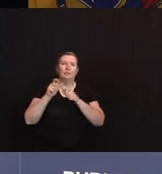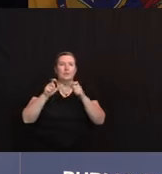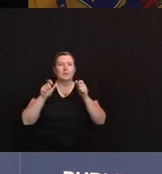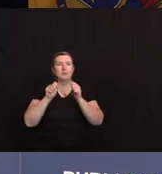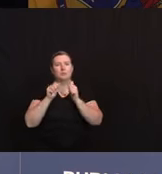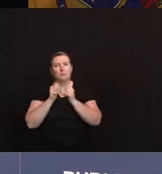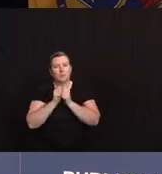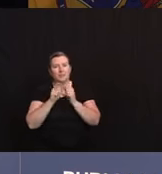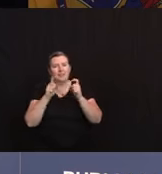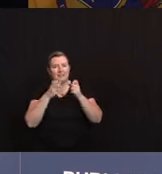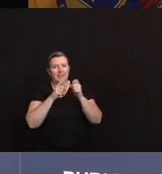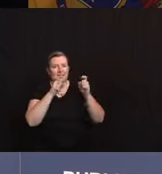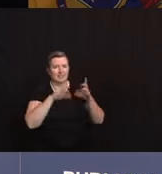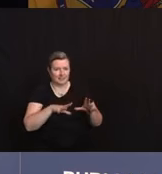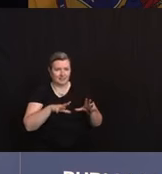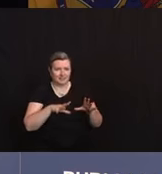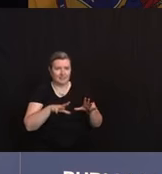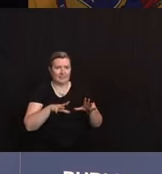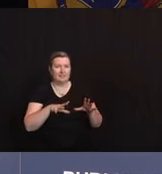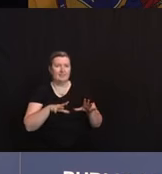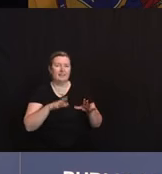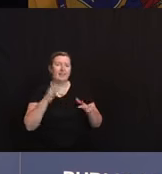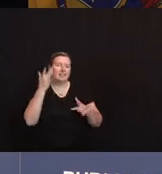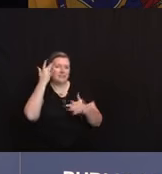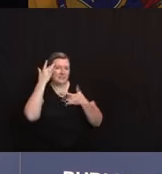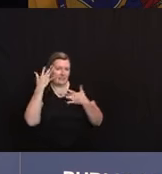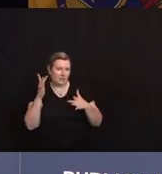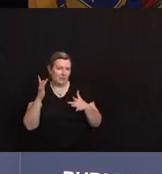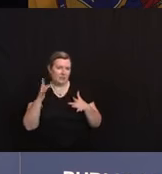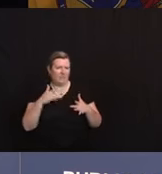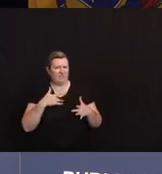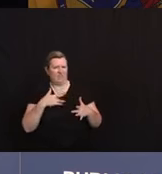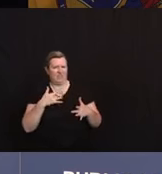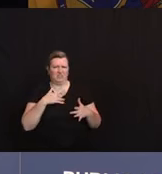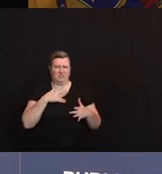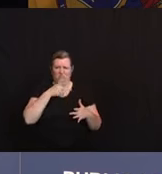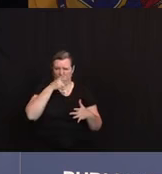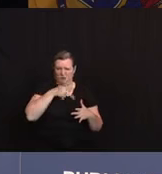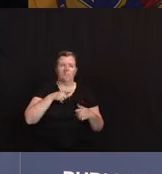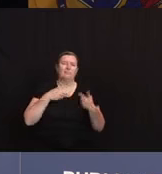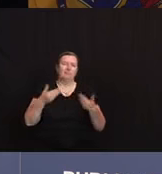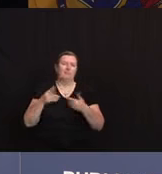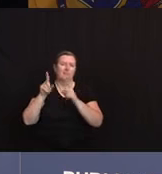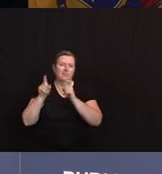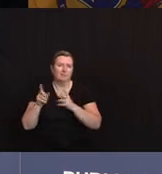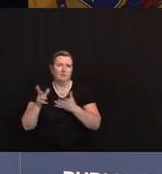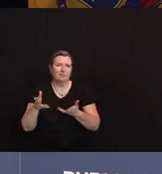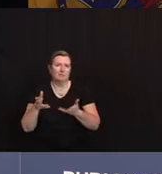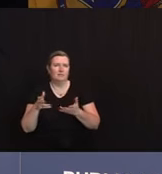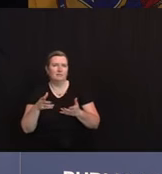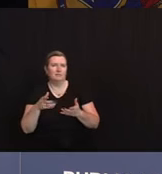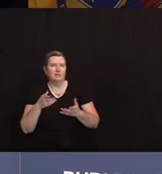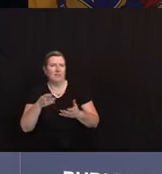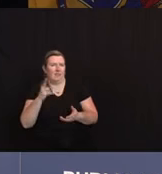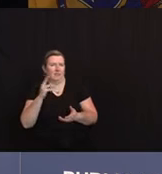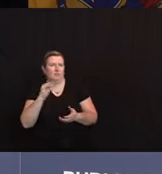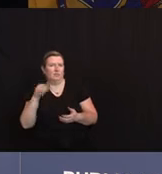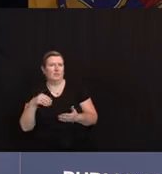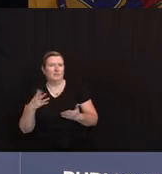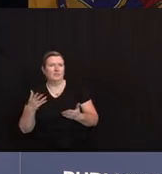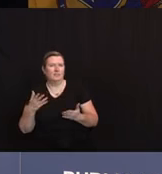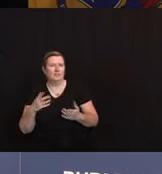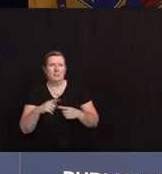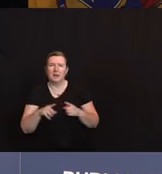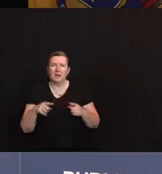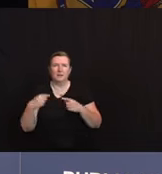have had it, are more likely to go get tested in the first place. With that being said, we have results on close to 600,000 New Jerseyans at this point who